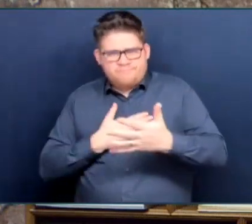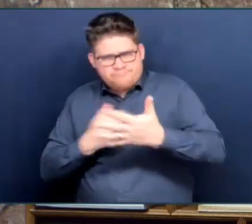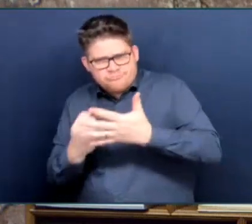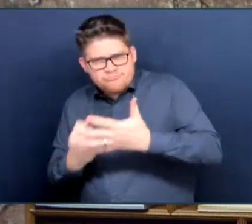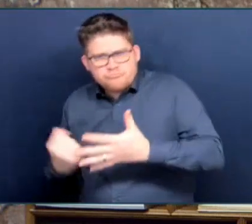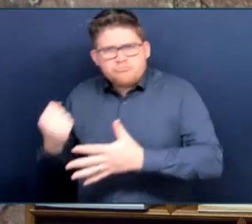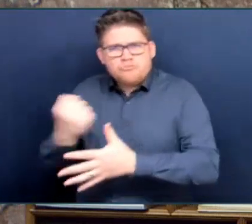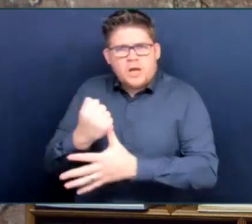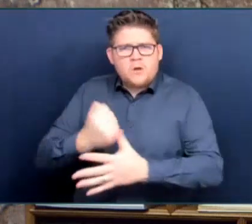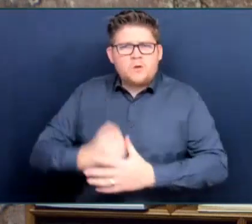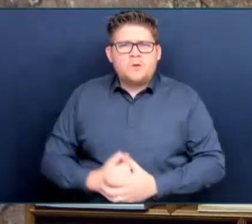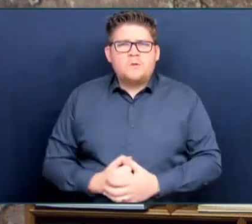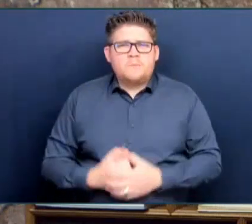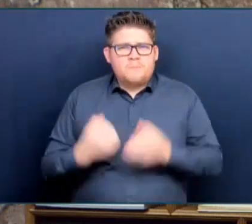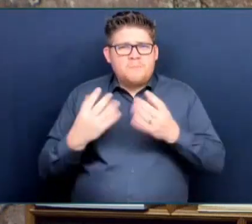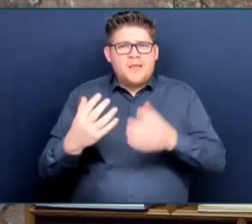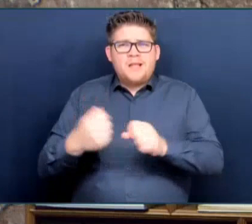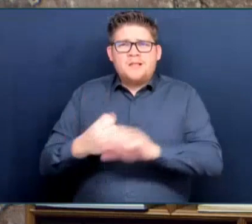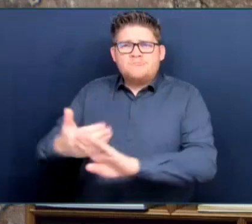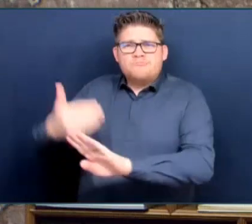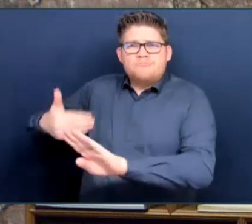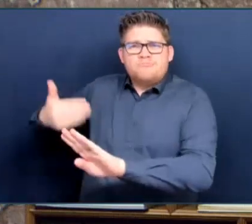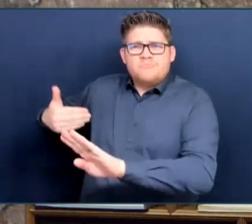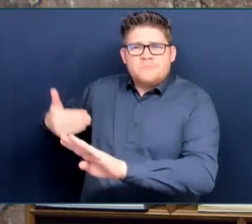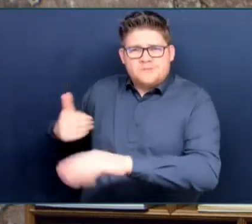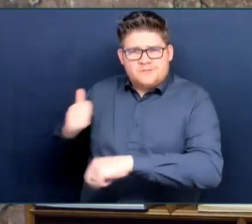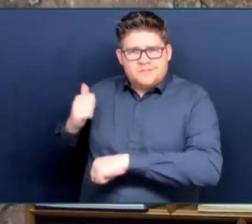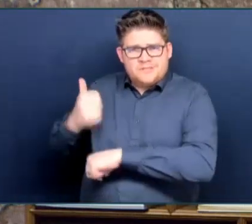We worked with police to identify their